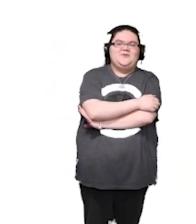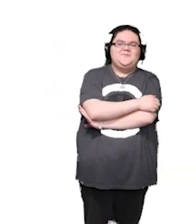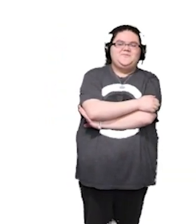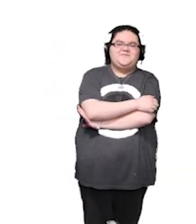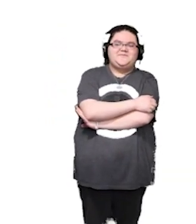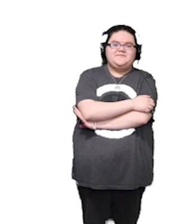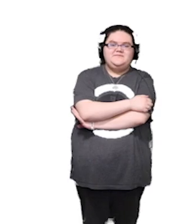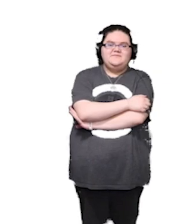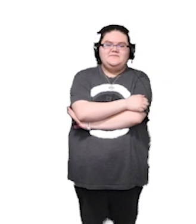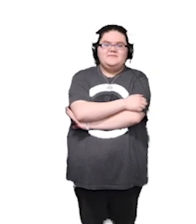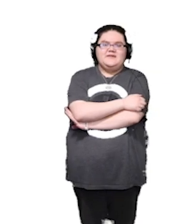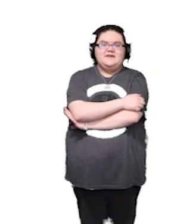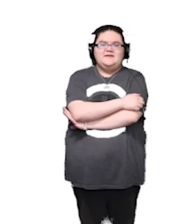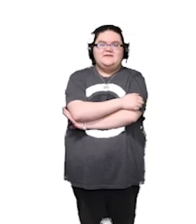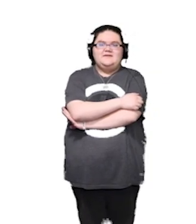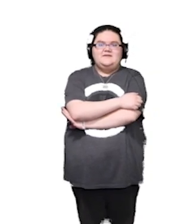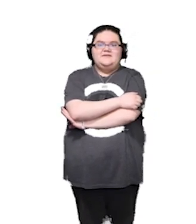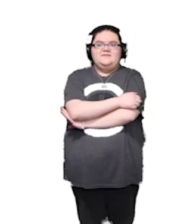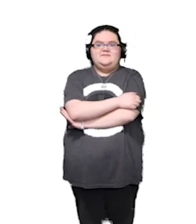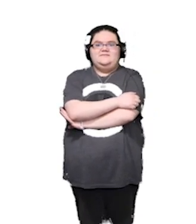Wait. Oh no. Oh,